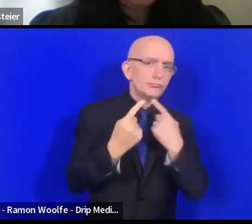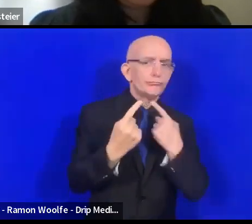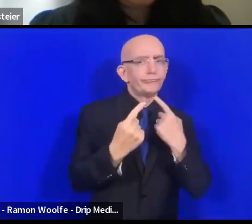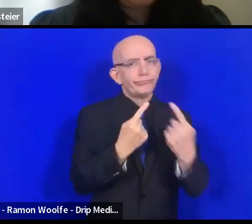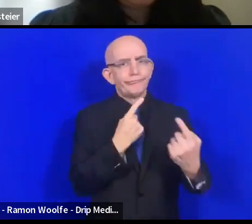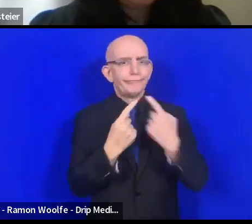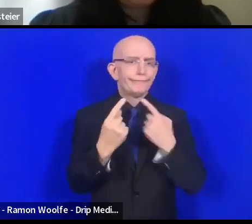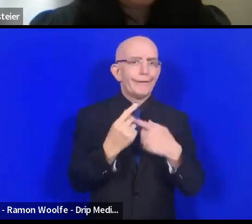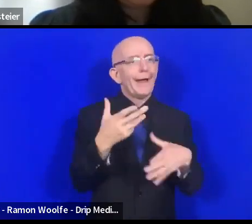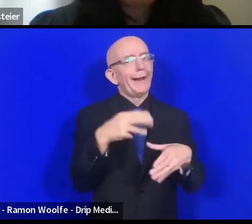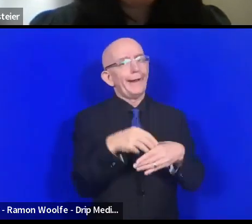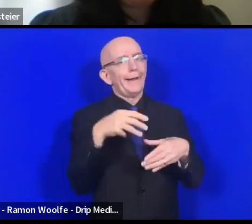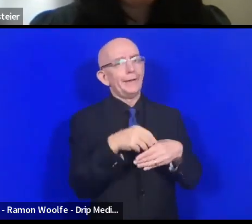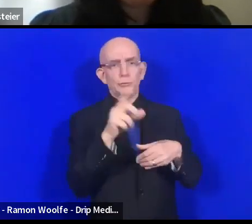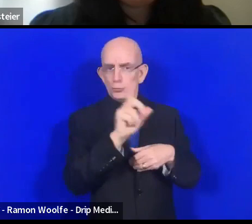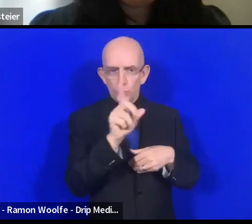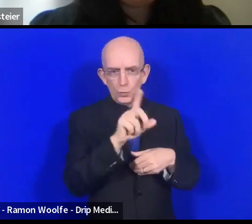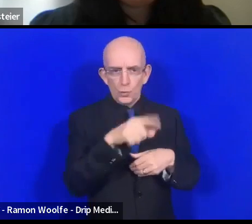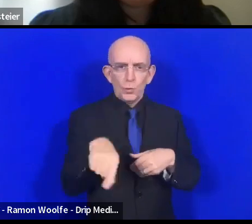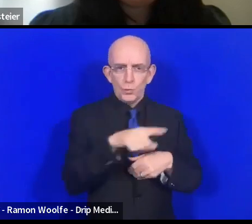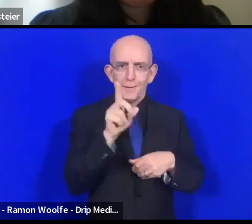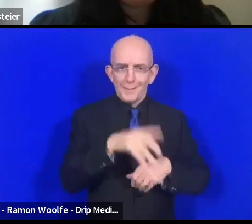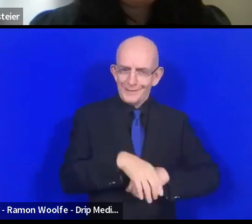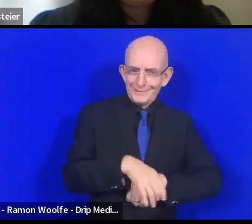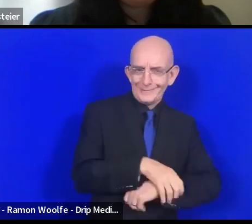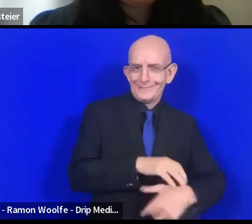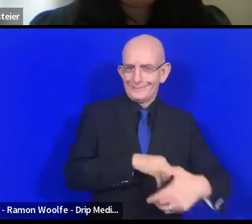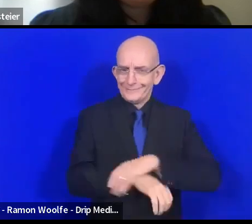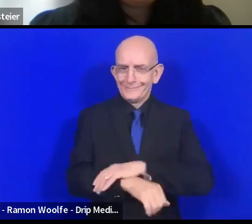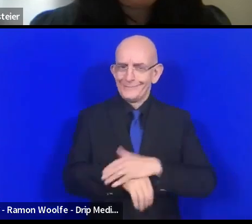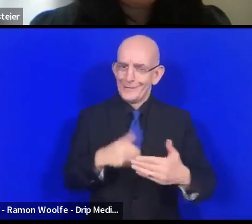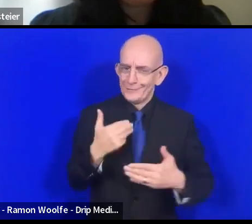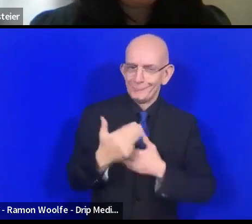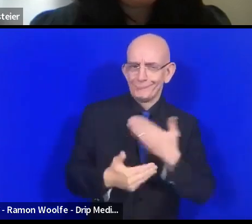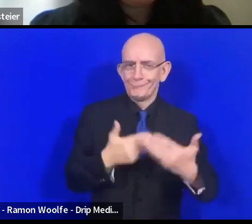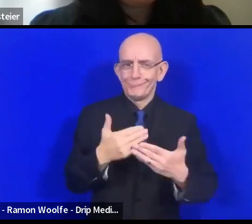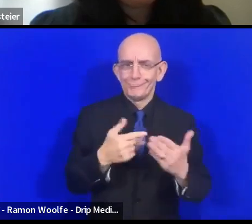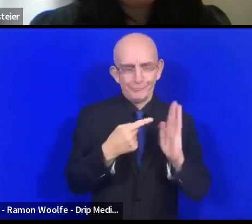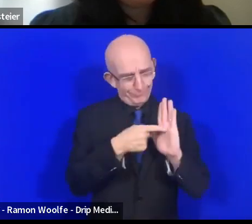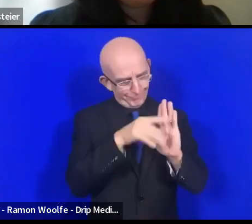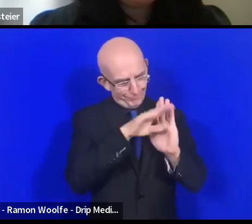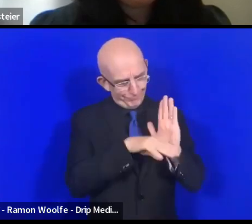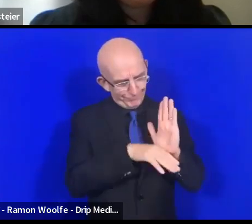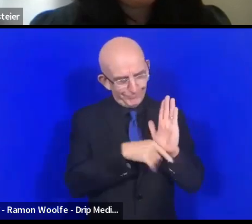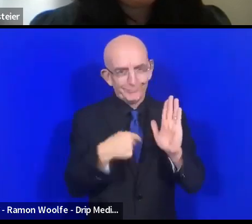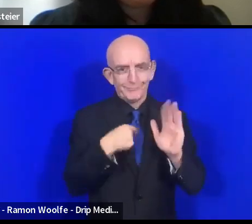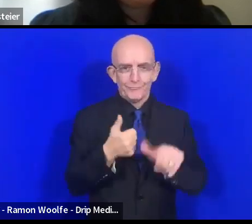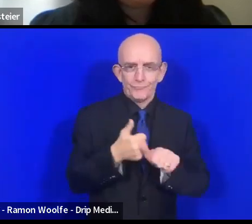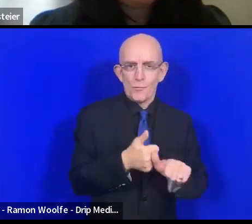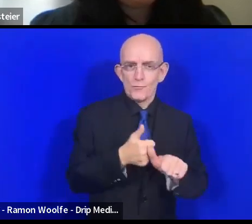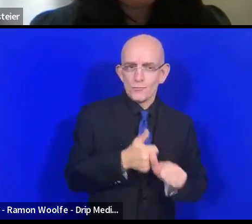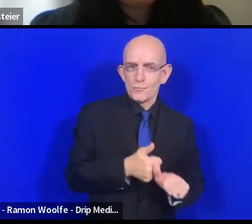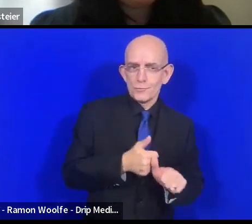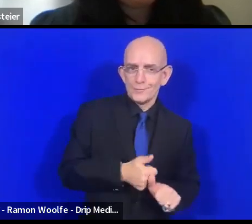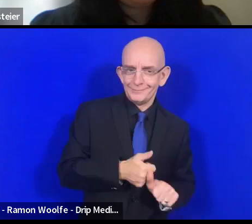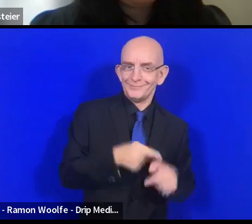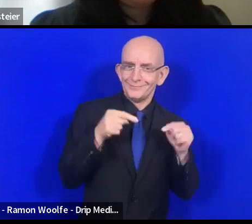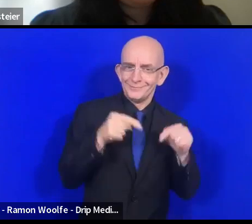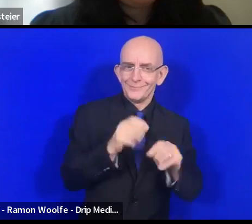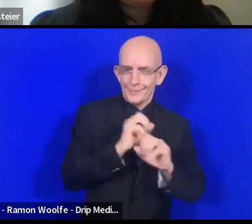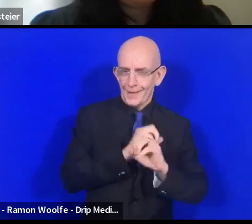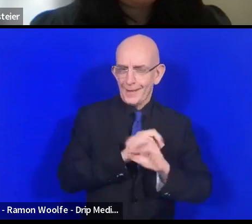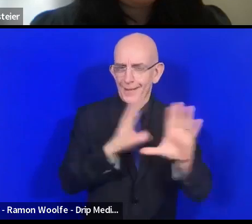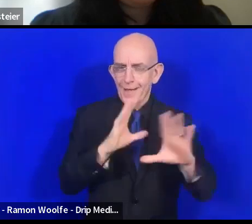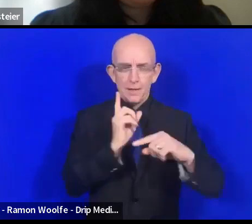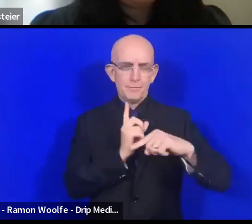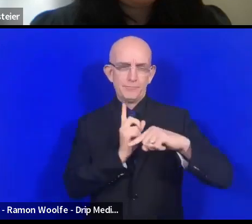impact as well. So thank you so much on behalf of women enabled, but also